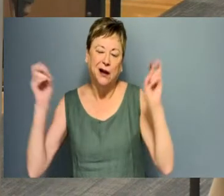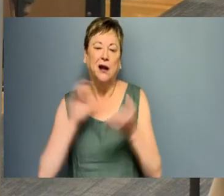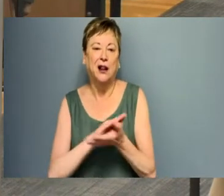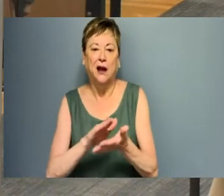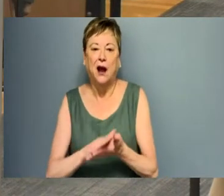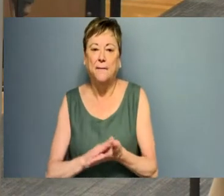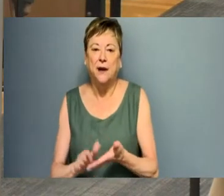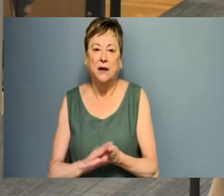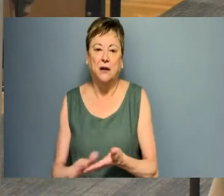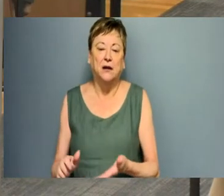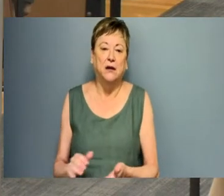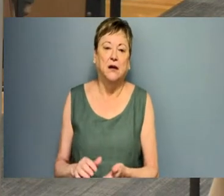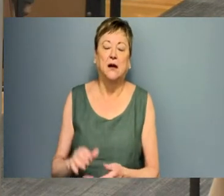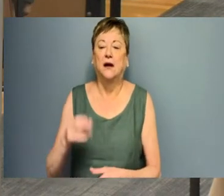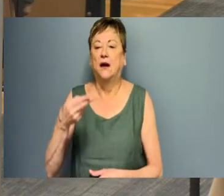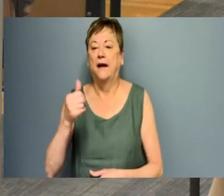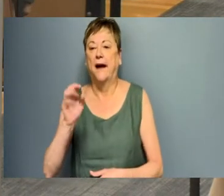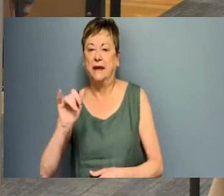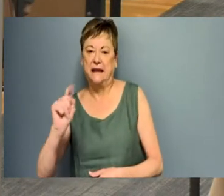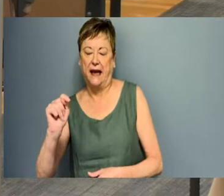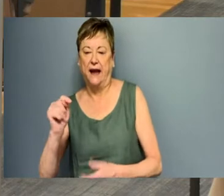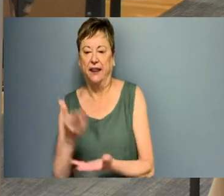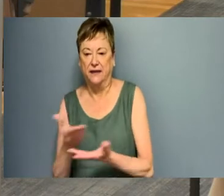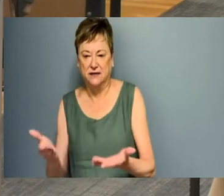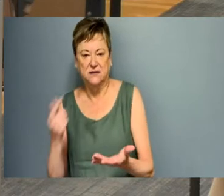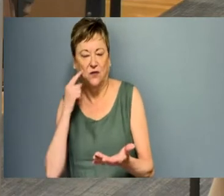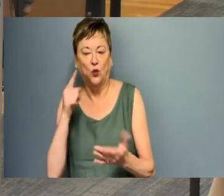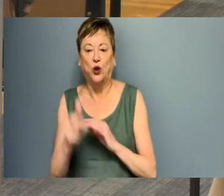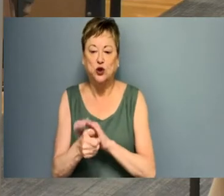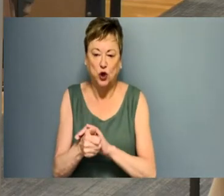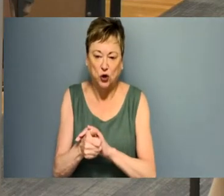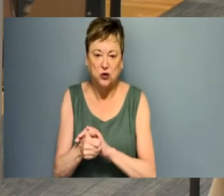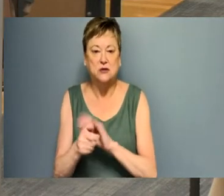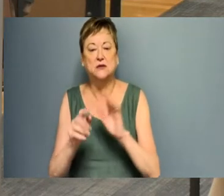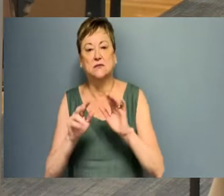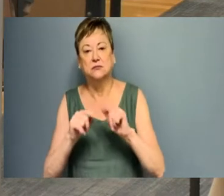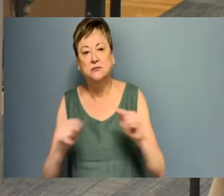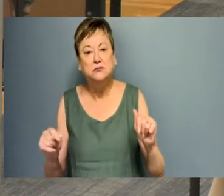putting in habitat features for basking sea turtles or, you know,